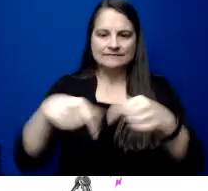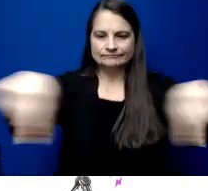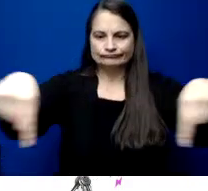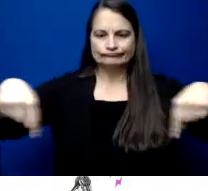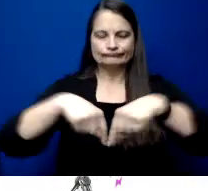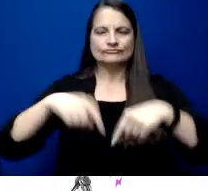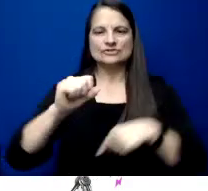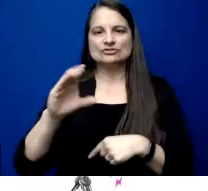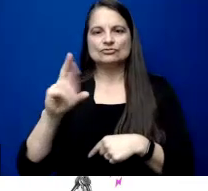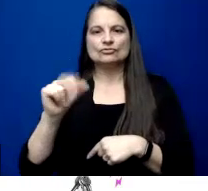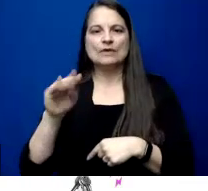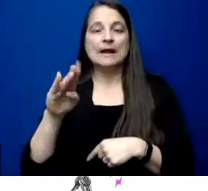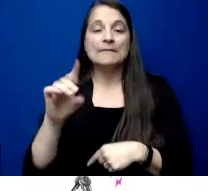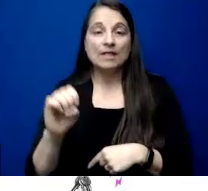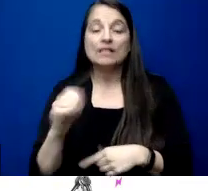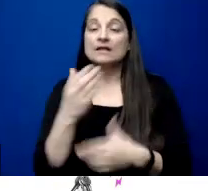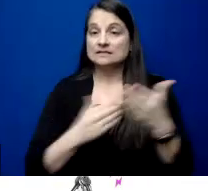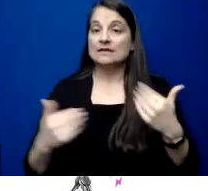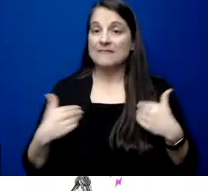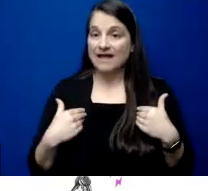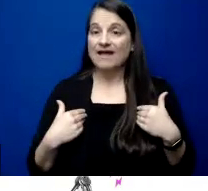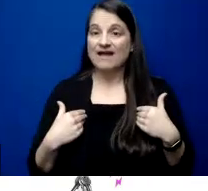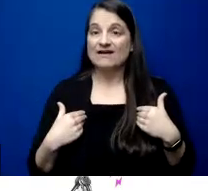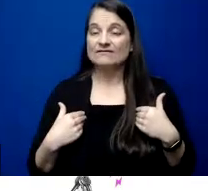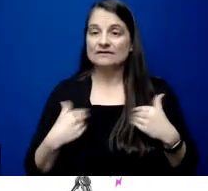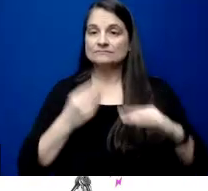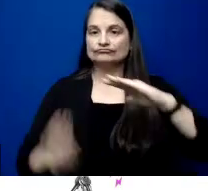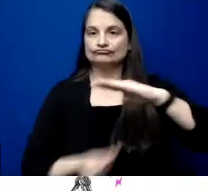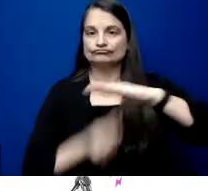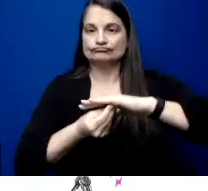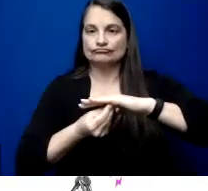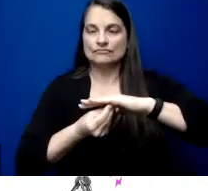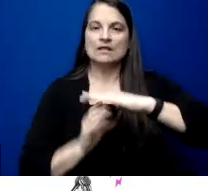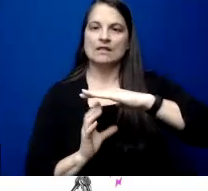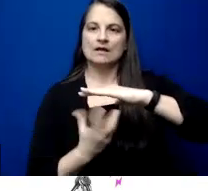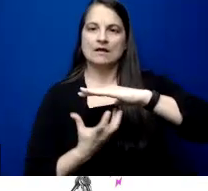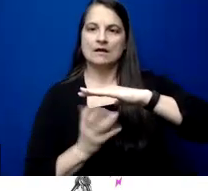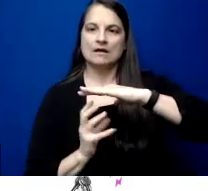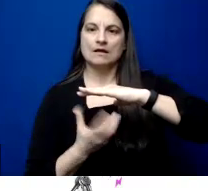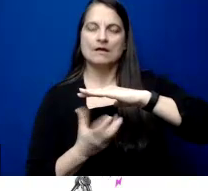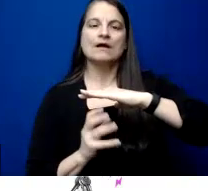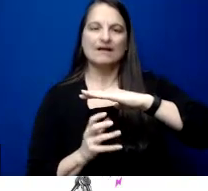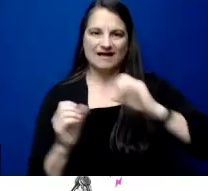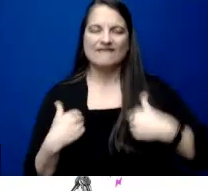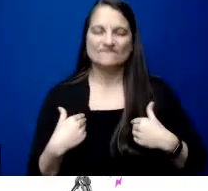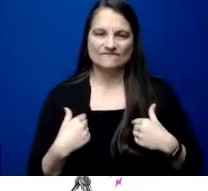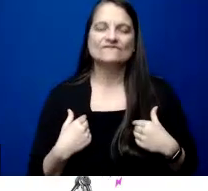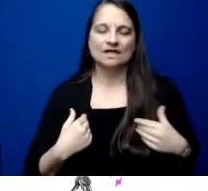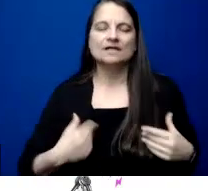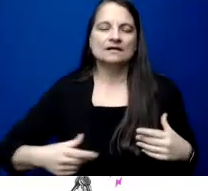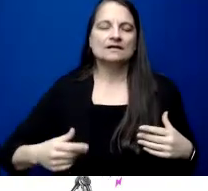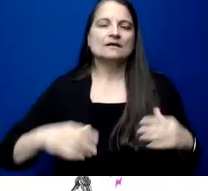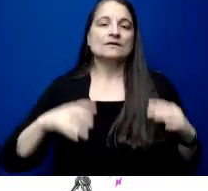versions available for purchase that have built-in rotating spinners on the bottom. There are also, which we'll talk